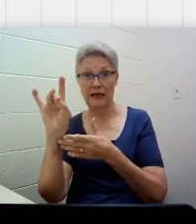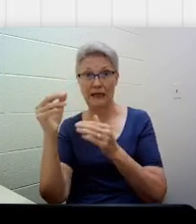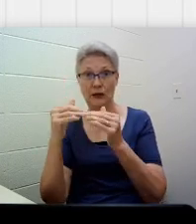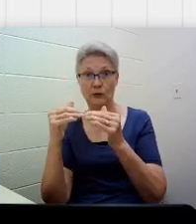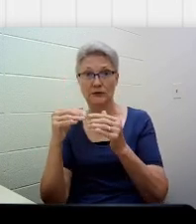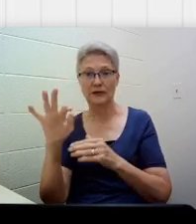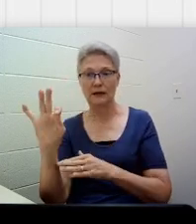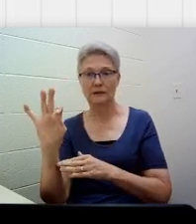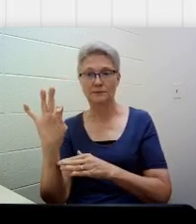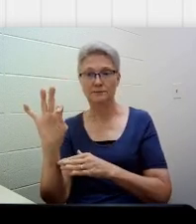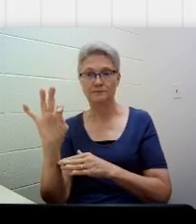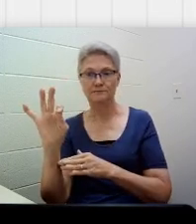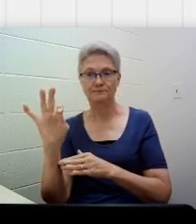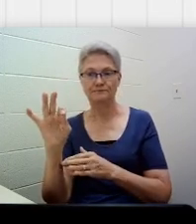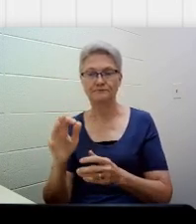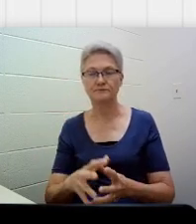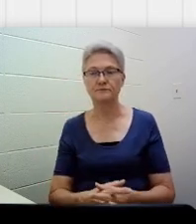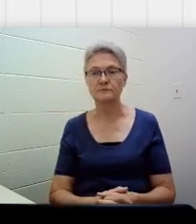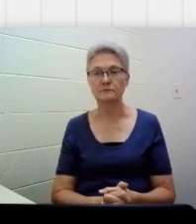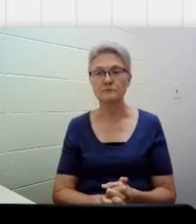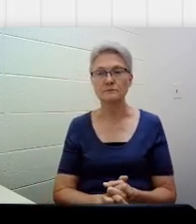is 9.